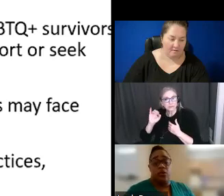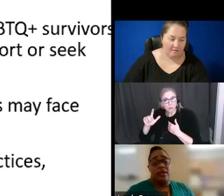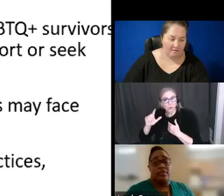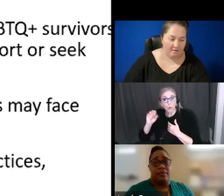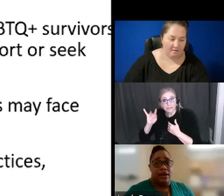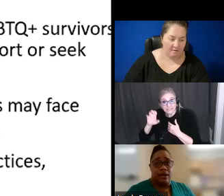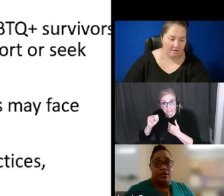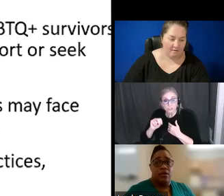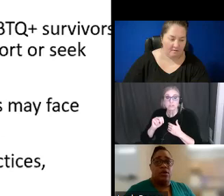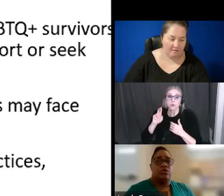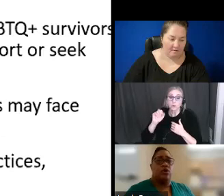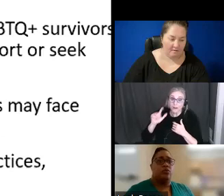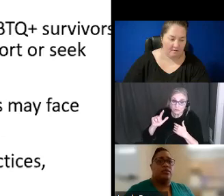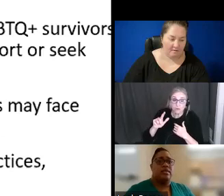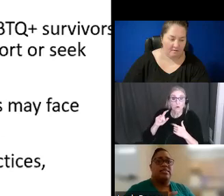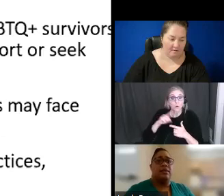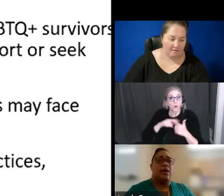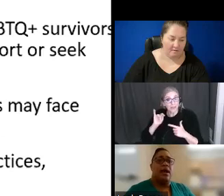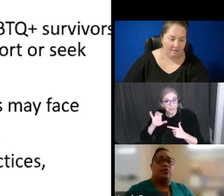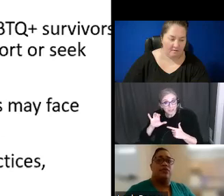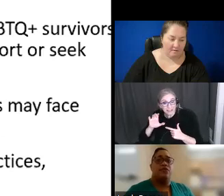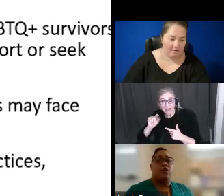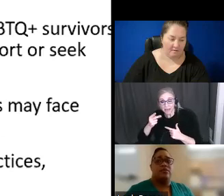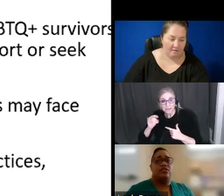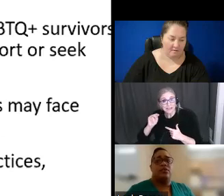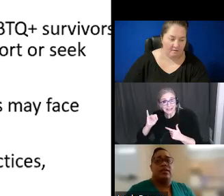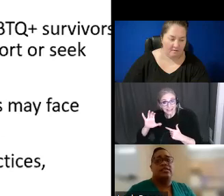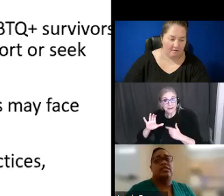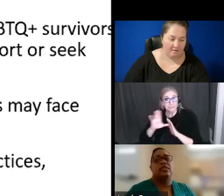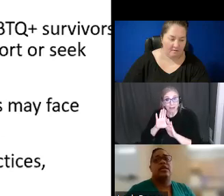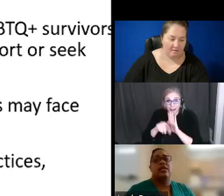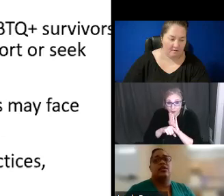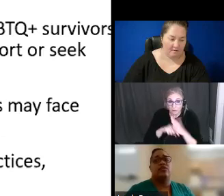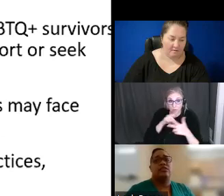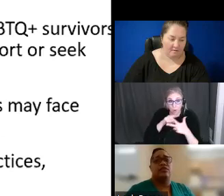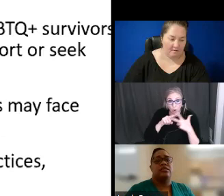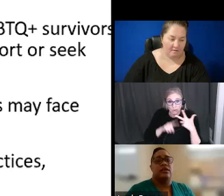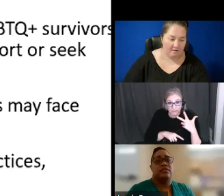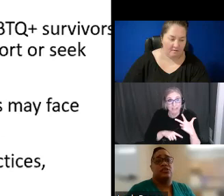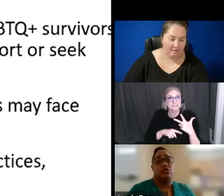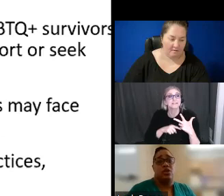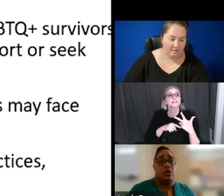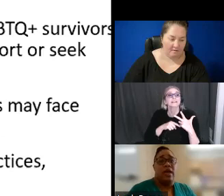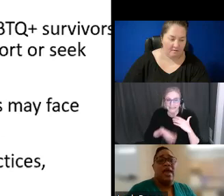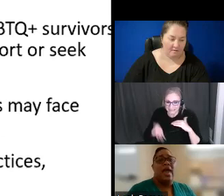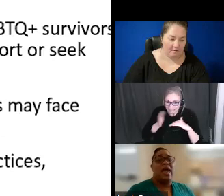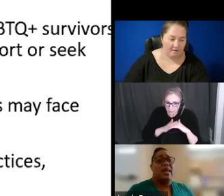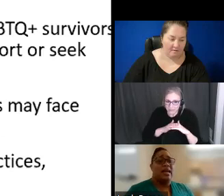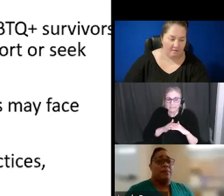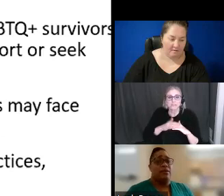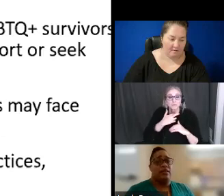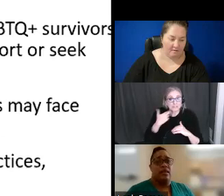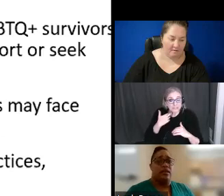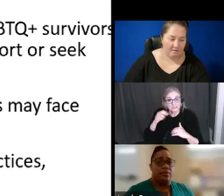racial or ethnic background. So these compound forms of discrimination can increase the risk of sexual assault